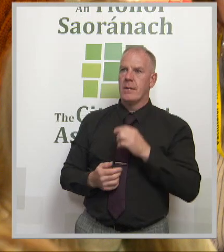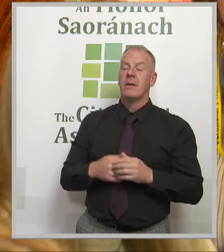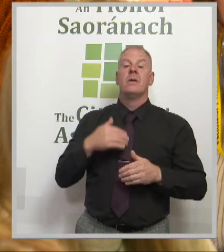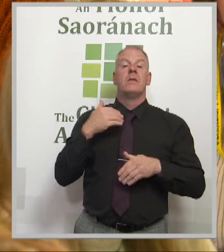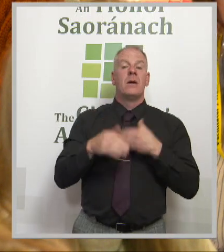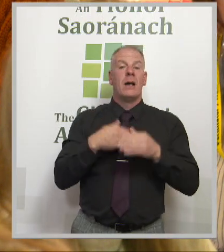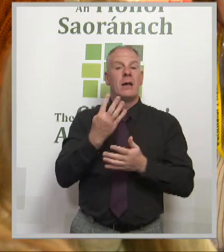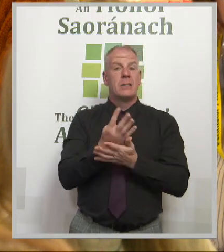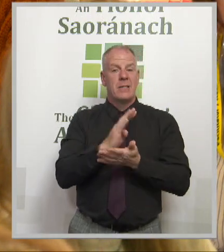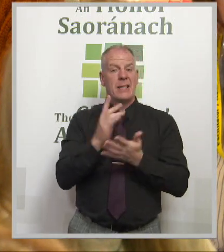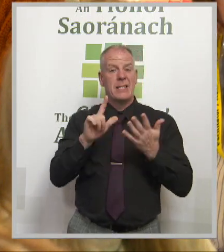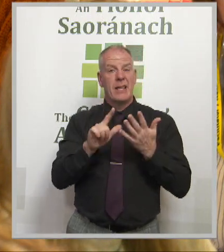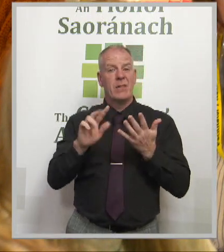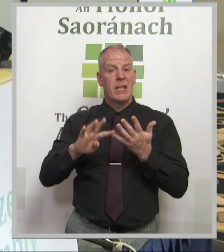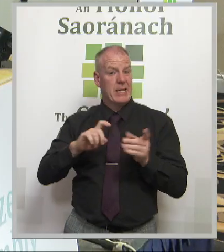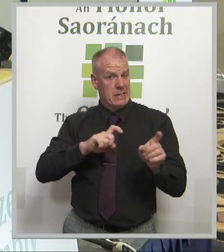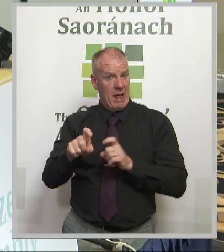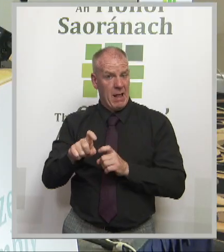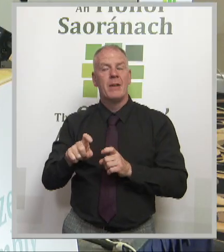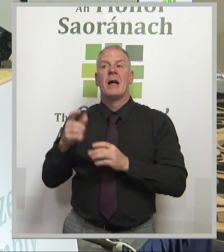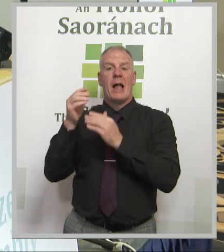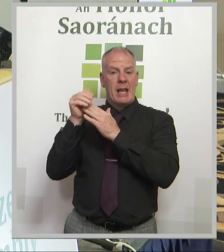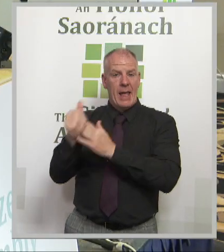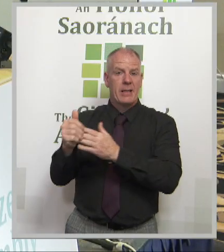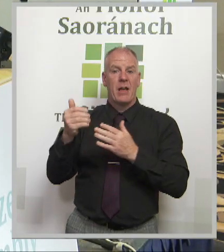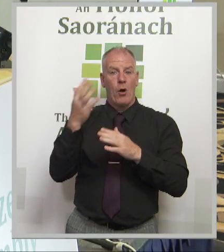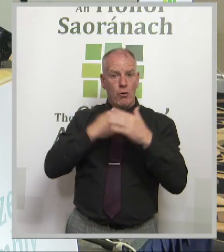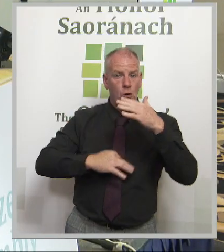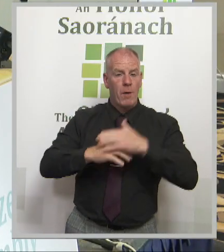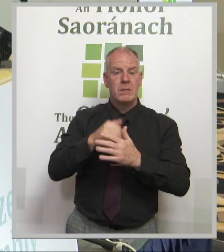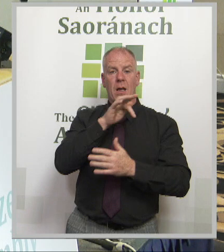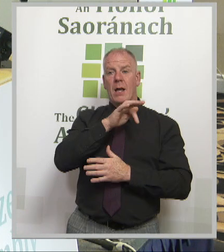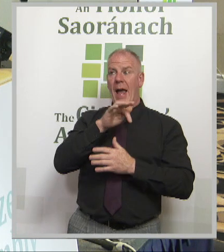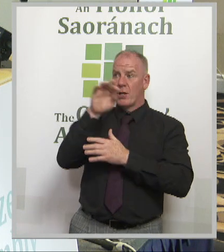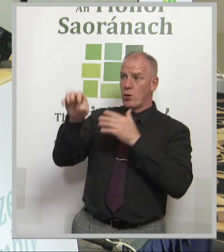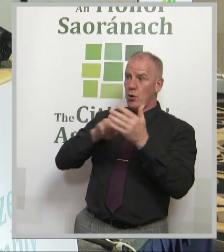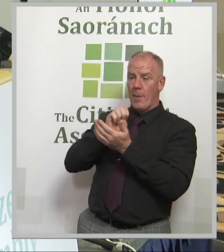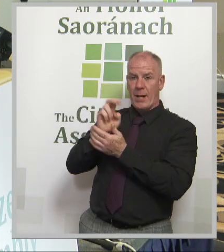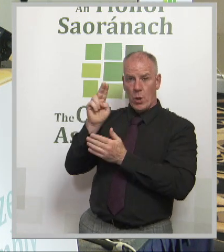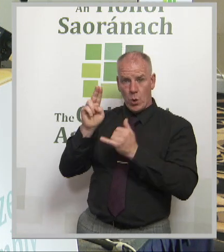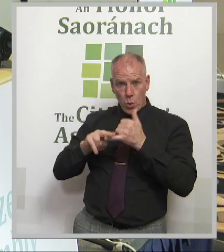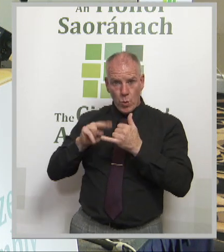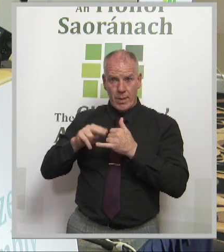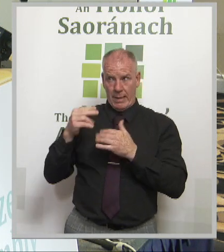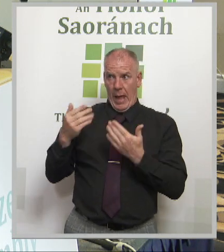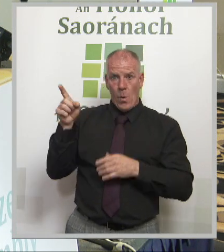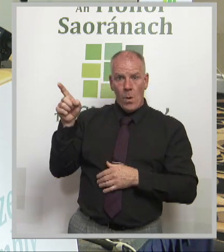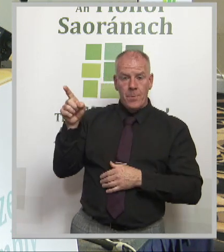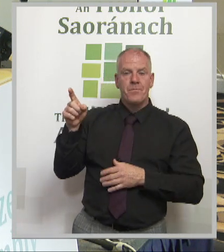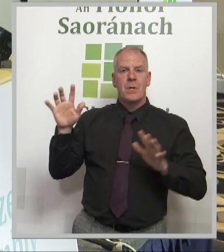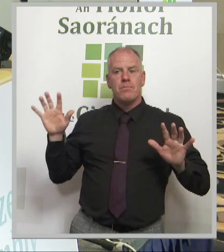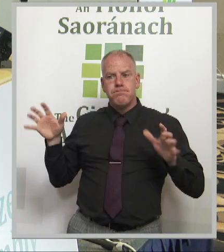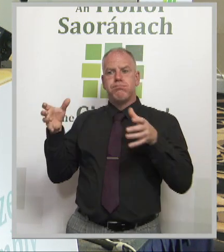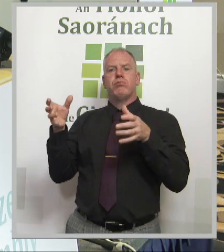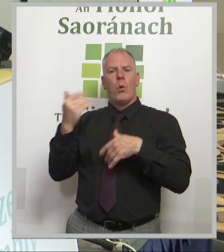that year, heads of state and government of the European Union, what's now the European Union, came together